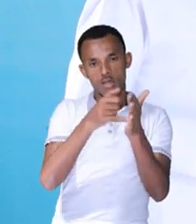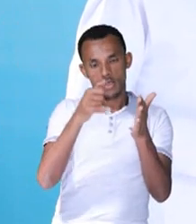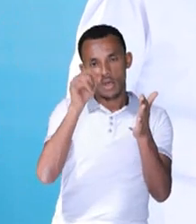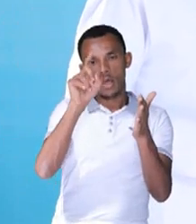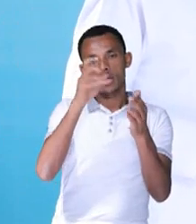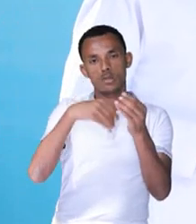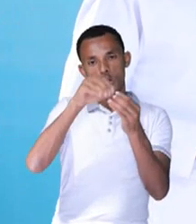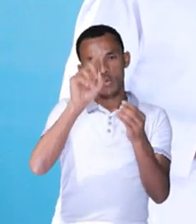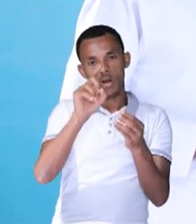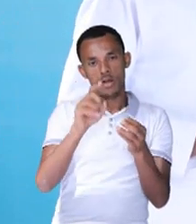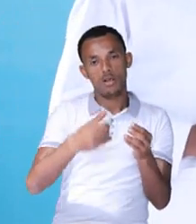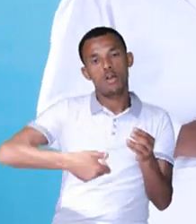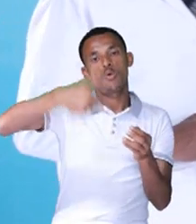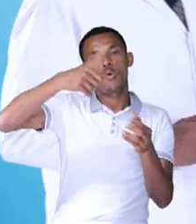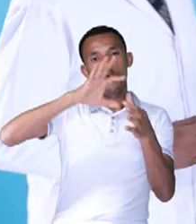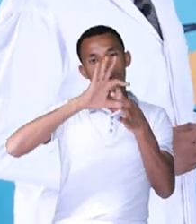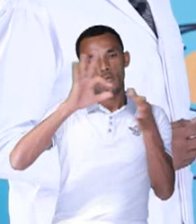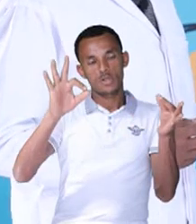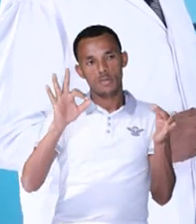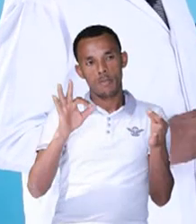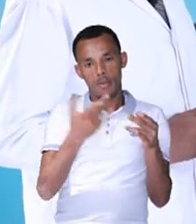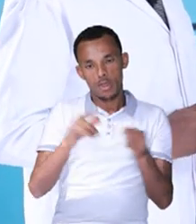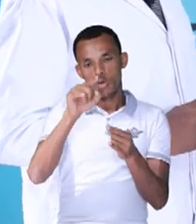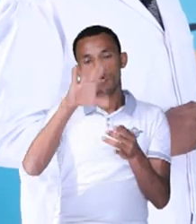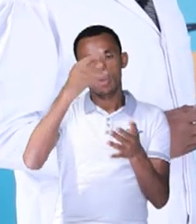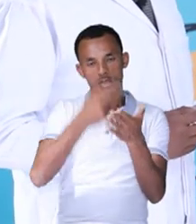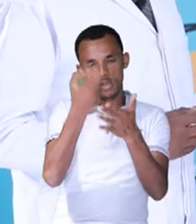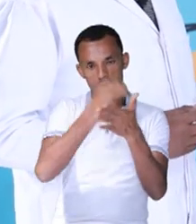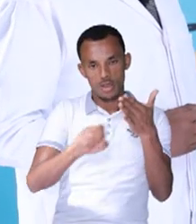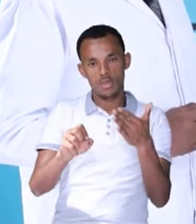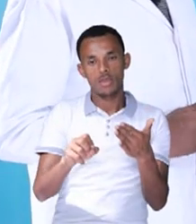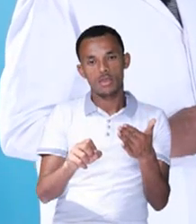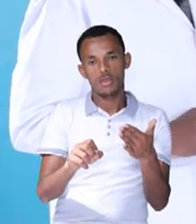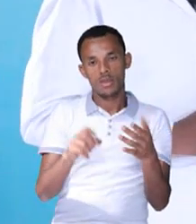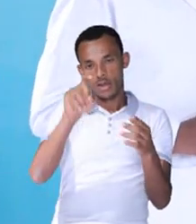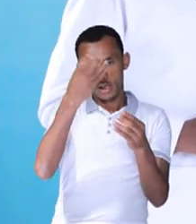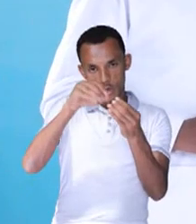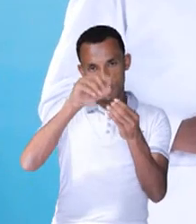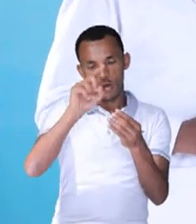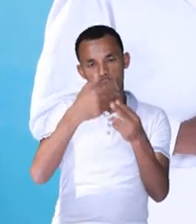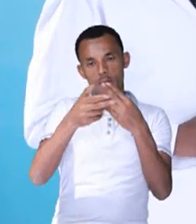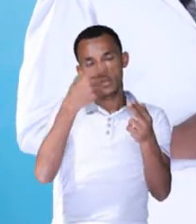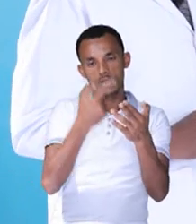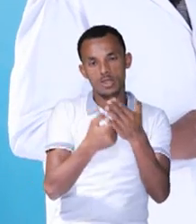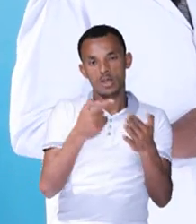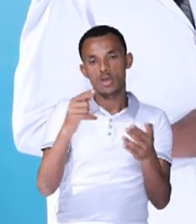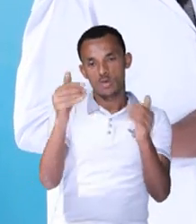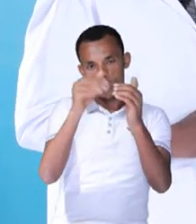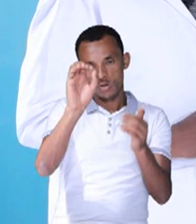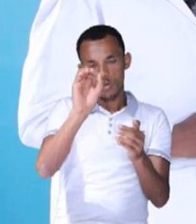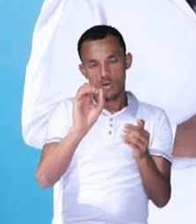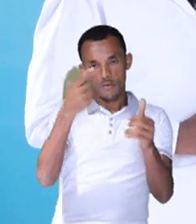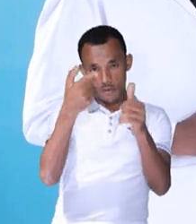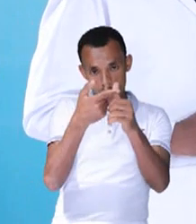other, by using long division method, you will get this result. Then go further. X plus 1 times this one is equal to 0 means